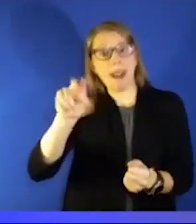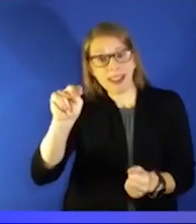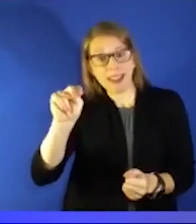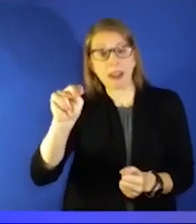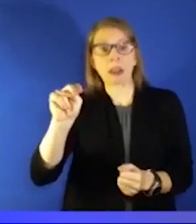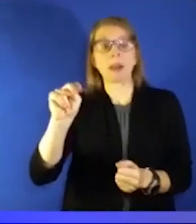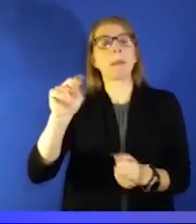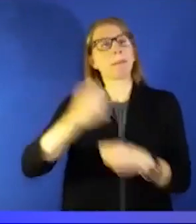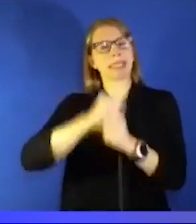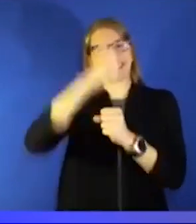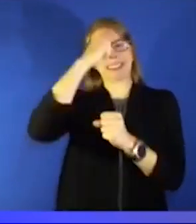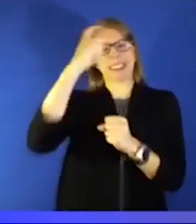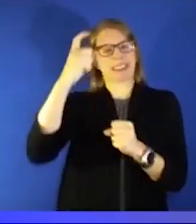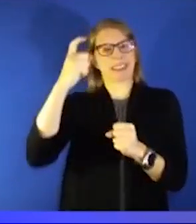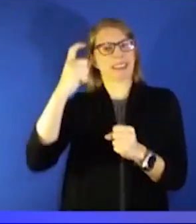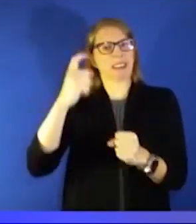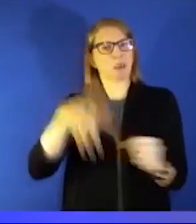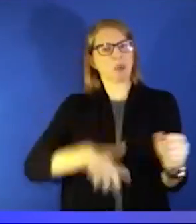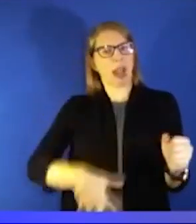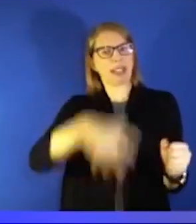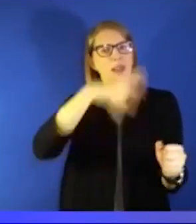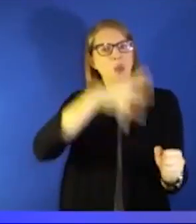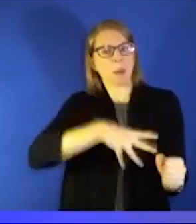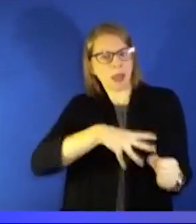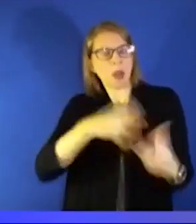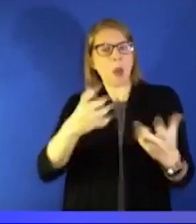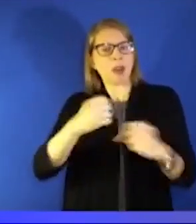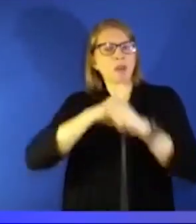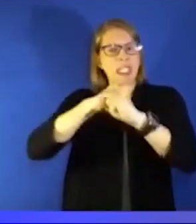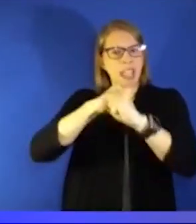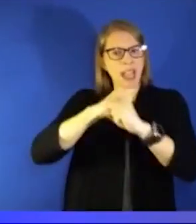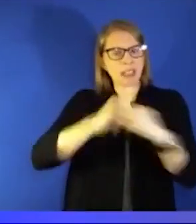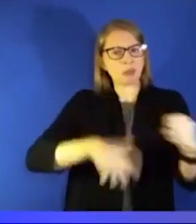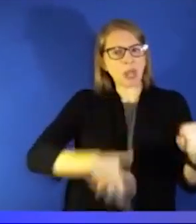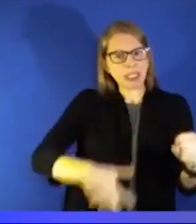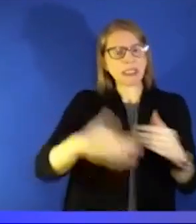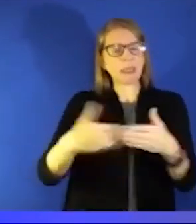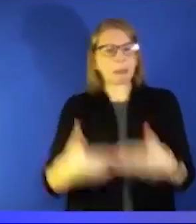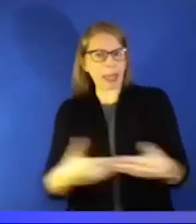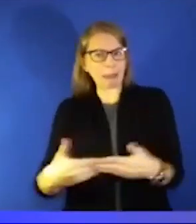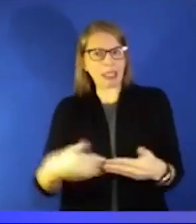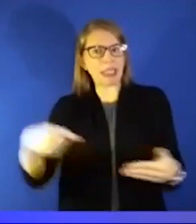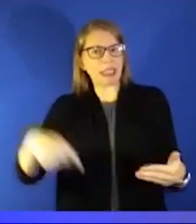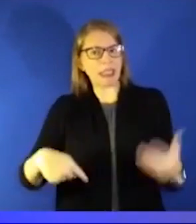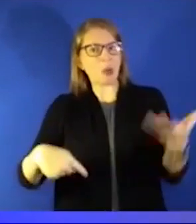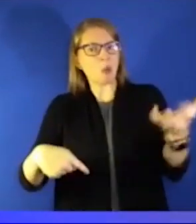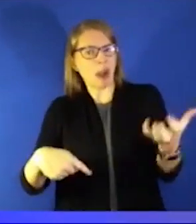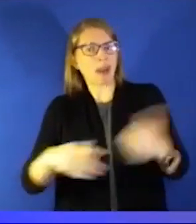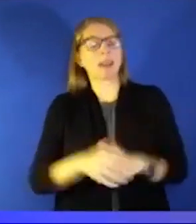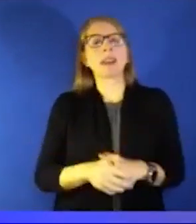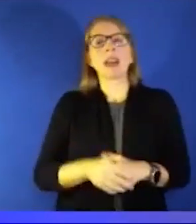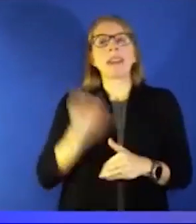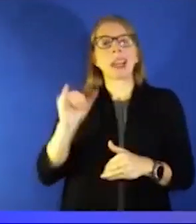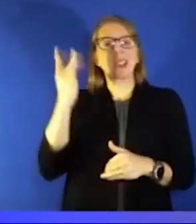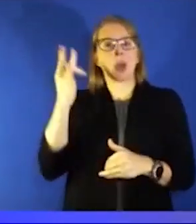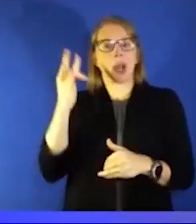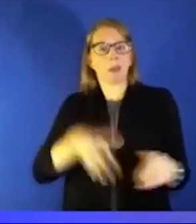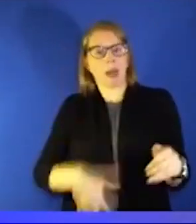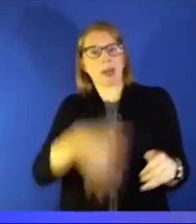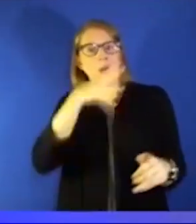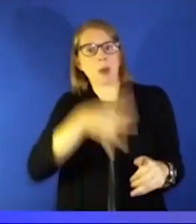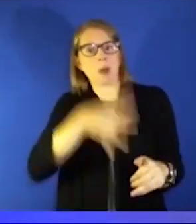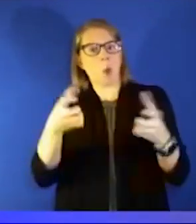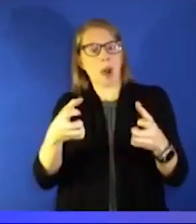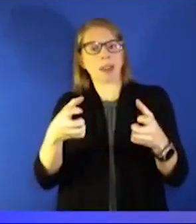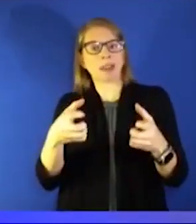do things to protect their pregnancy and their newborn, and that usually is what makes pregnant women want to get vaccinated with any of our vaccines that we